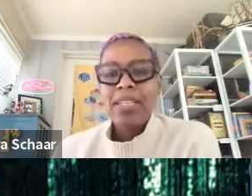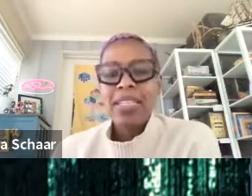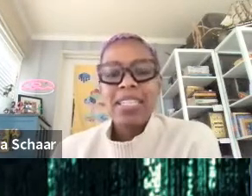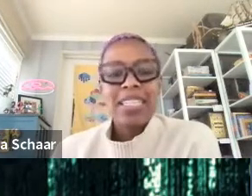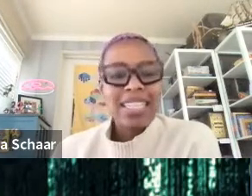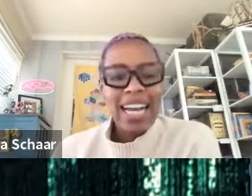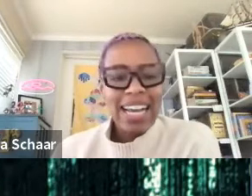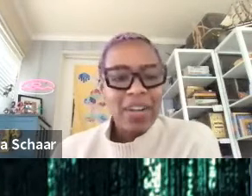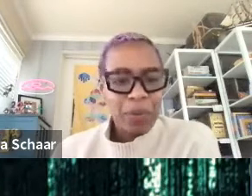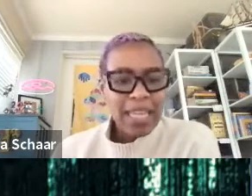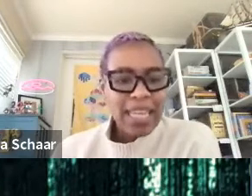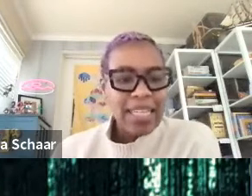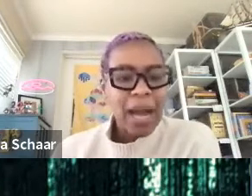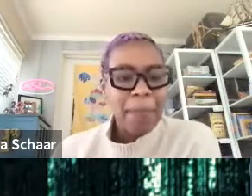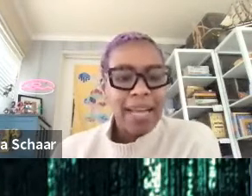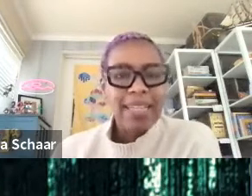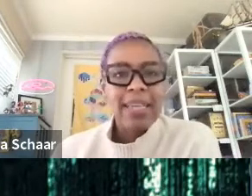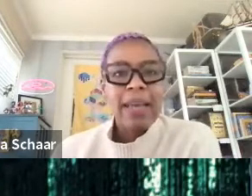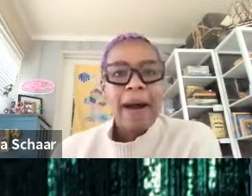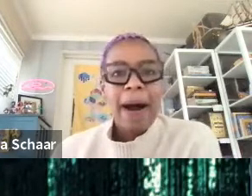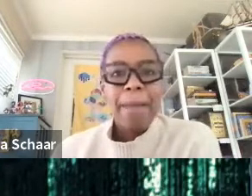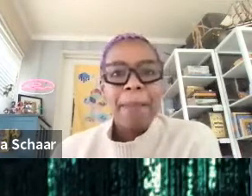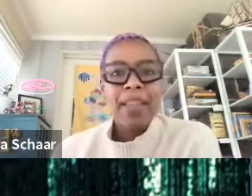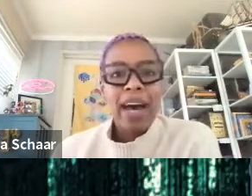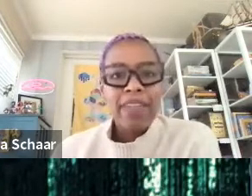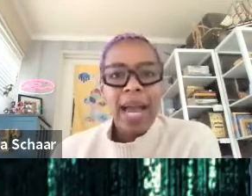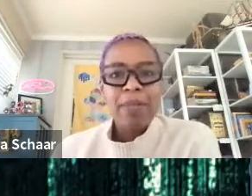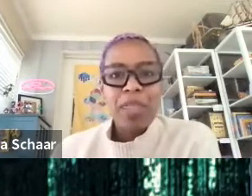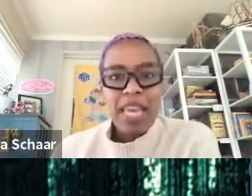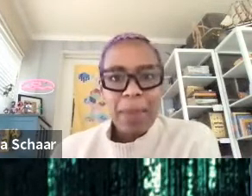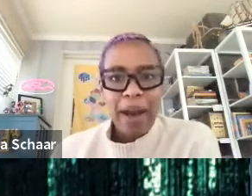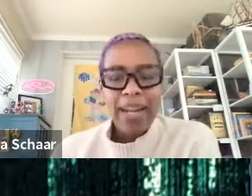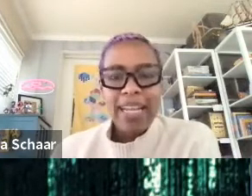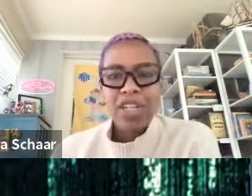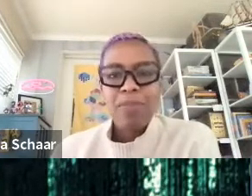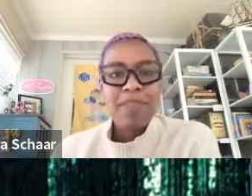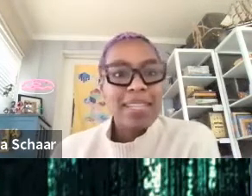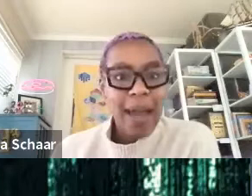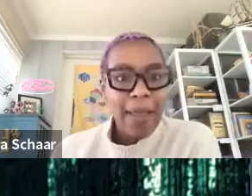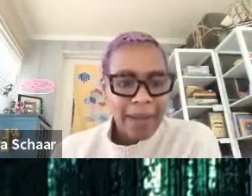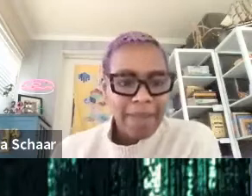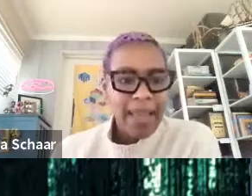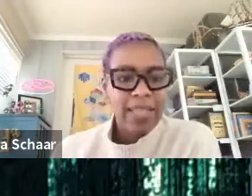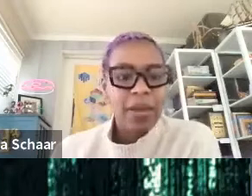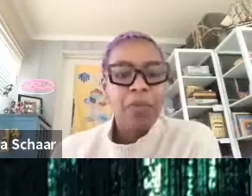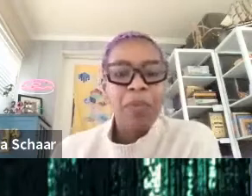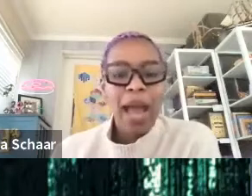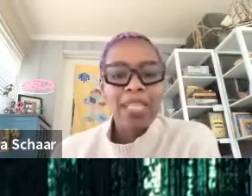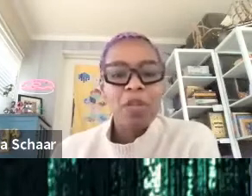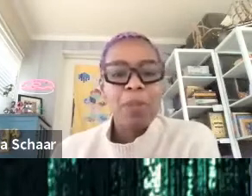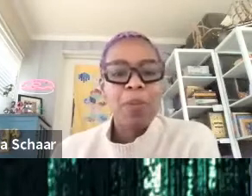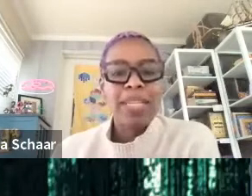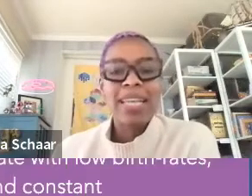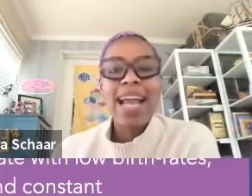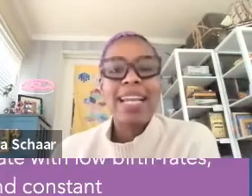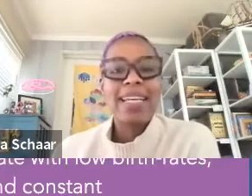but design really is complex. But a lot of times we think about it in terms of the styling of things. Like if you ask